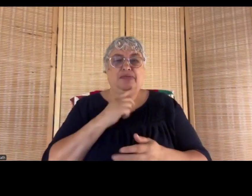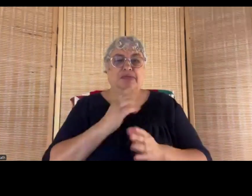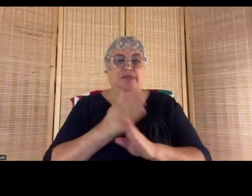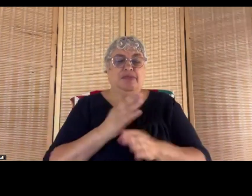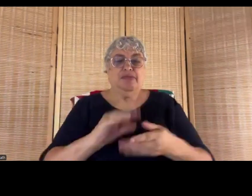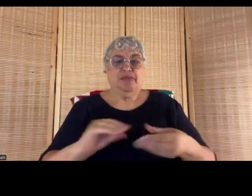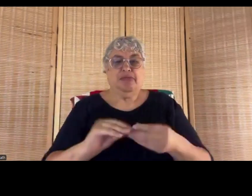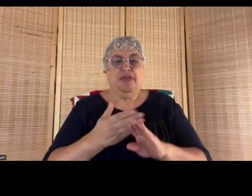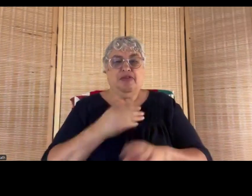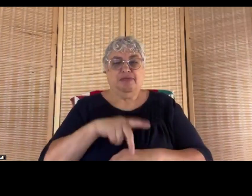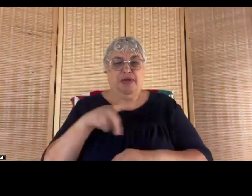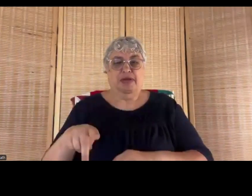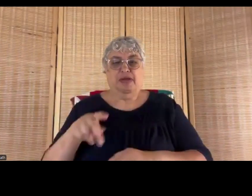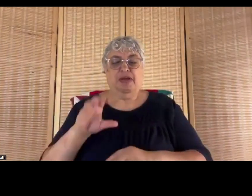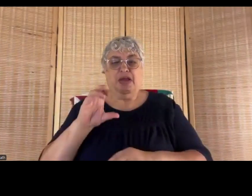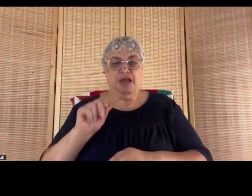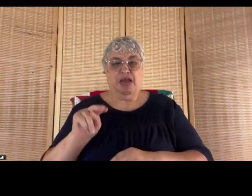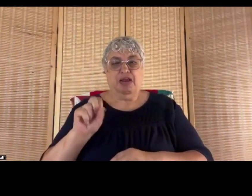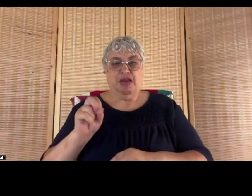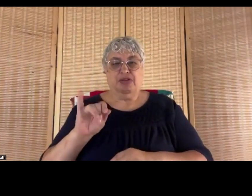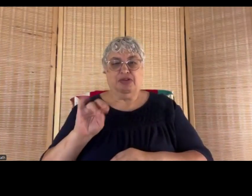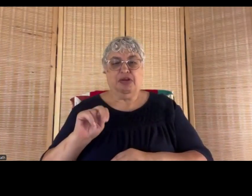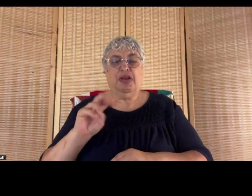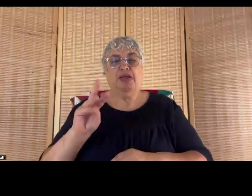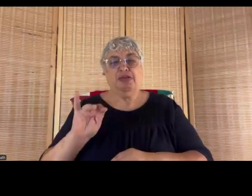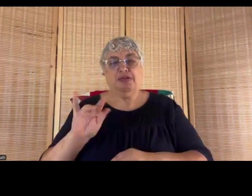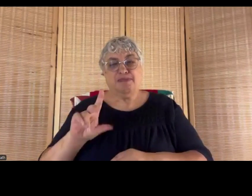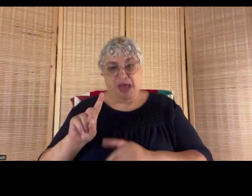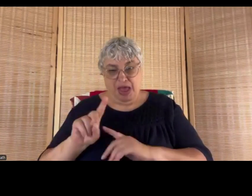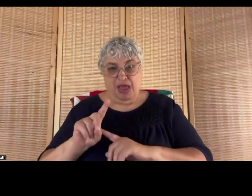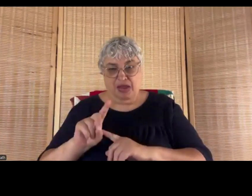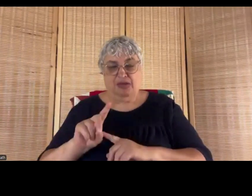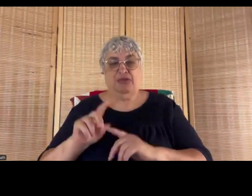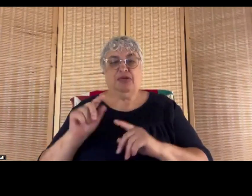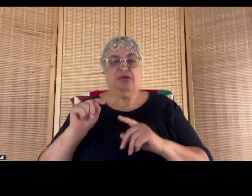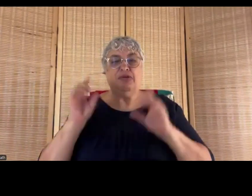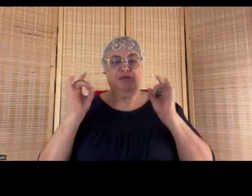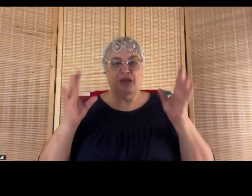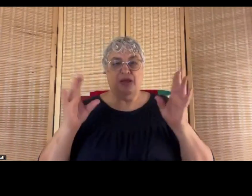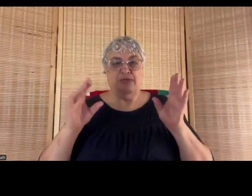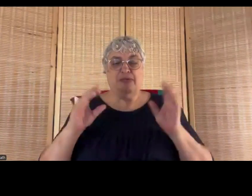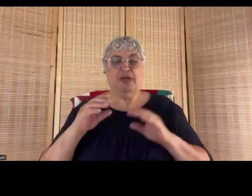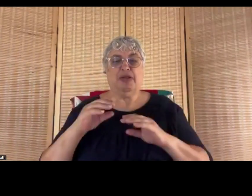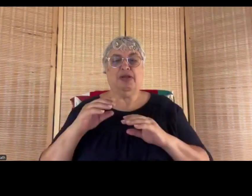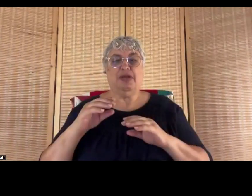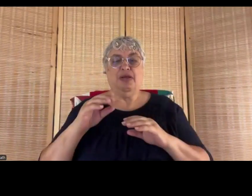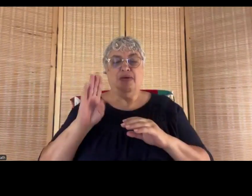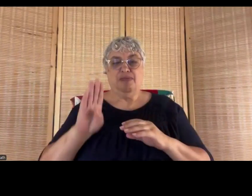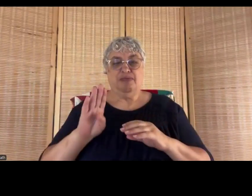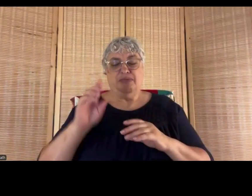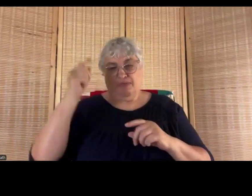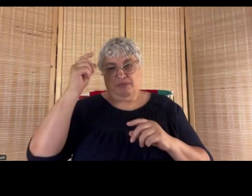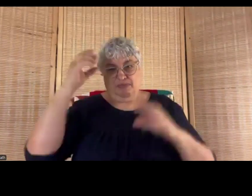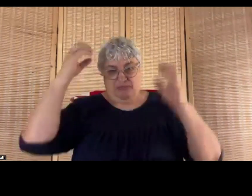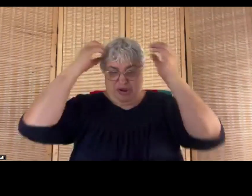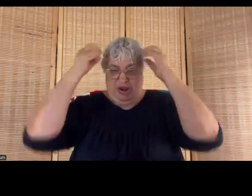the PowerPoint that a concussion is a mild traumatic brain injury. Sometimes we use the term concussion, sometimes we use the term mild